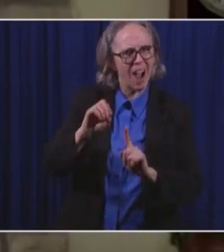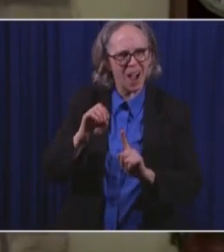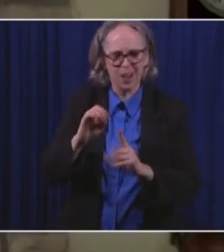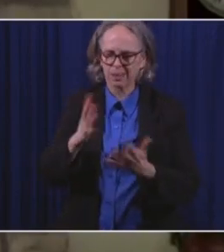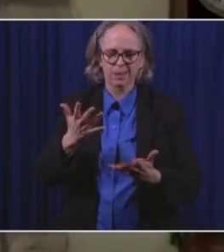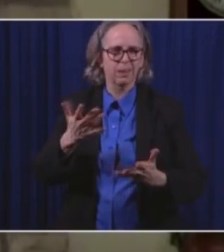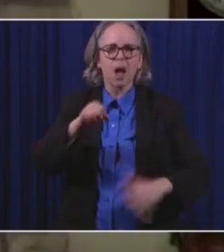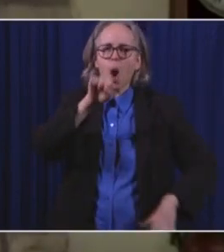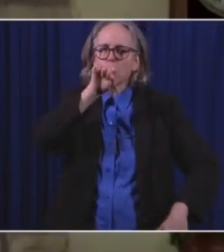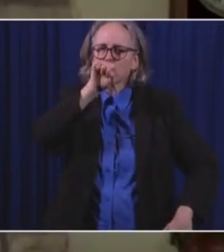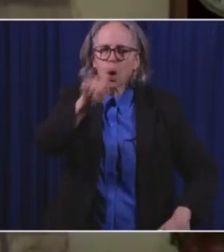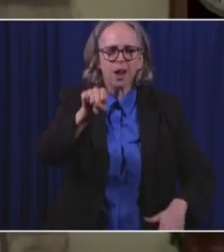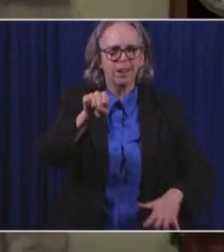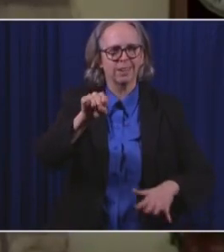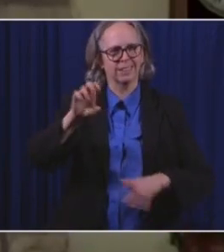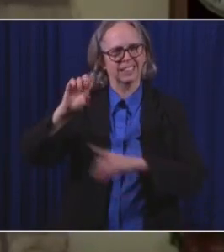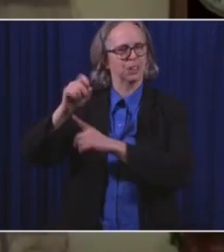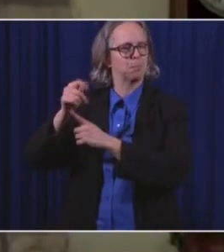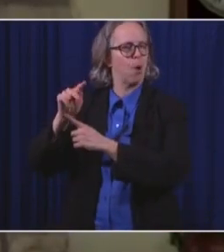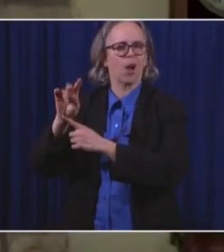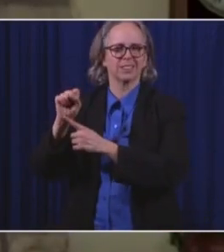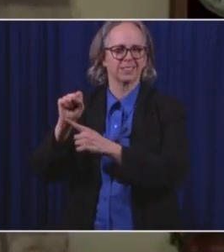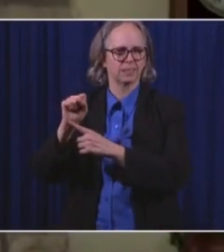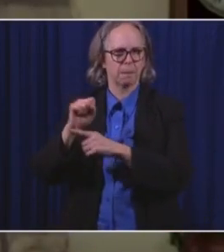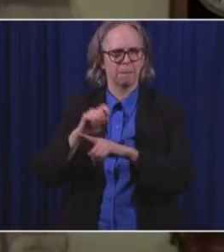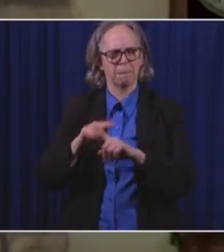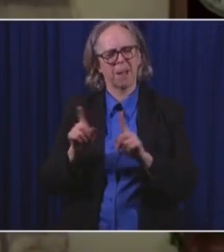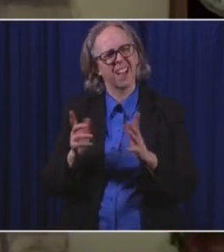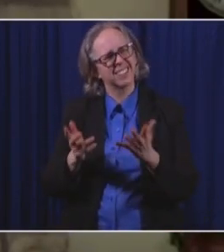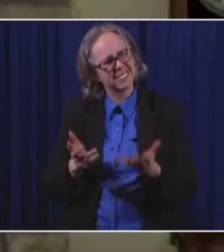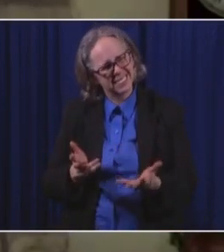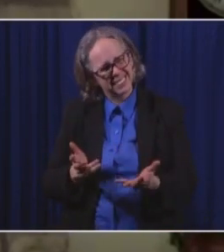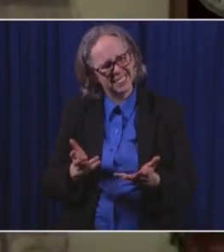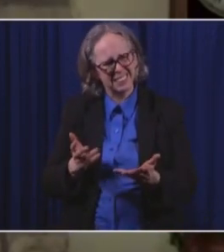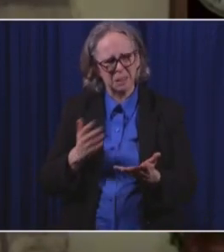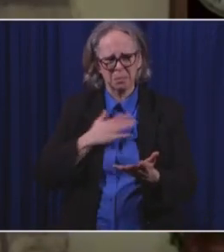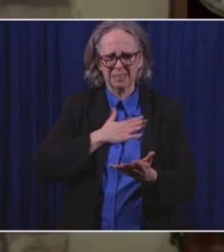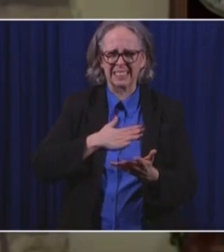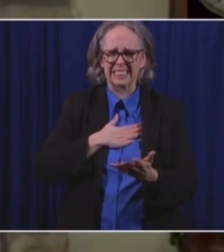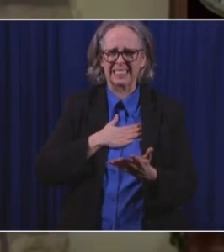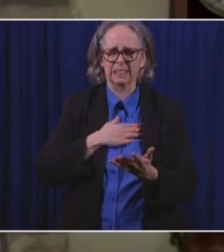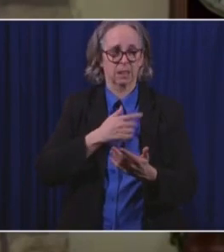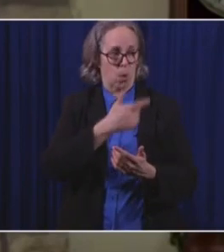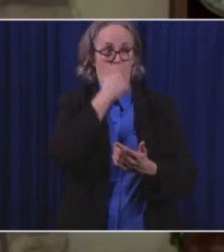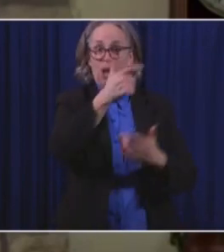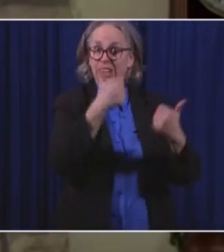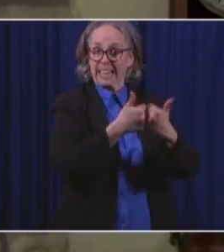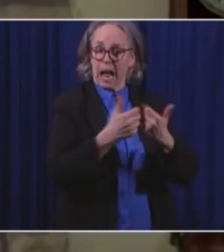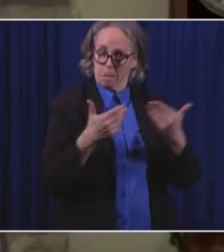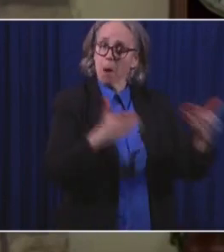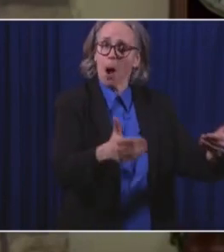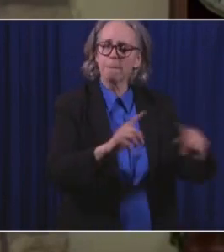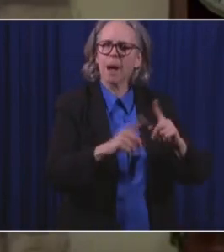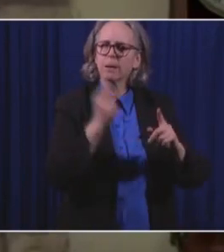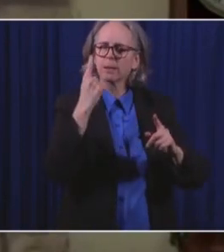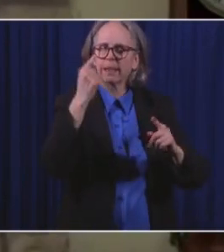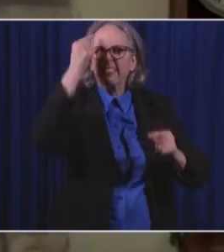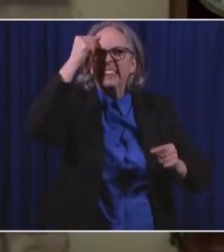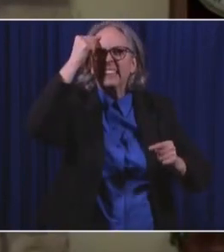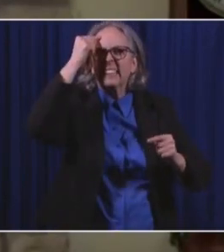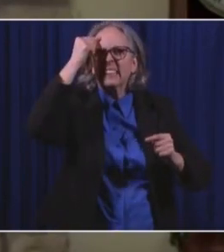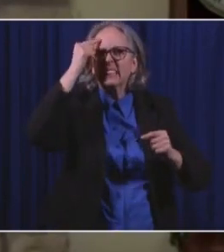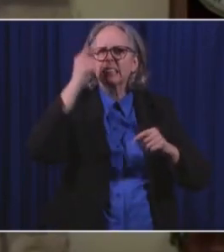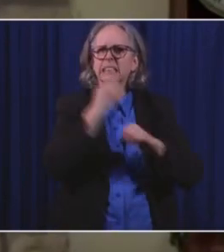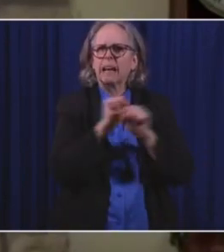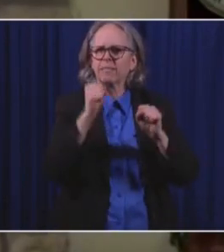enjoy these events responsibly. So please don't gather inside with people from outside your household and increase the